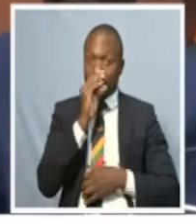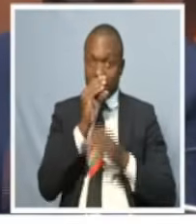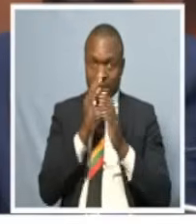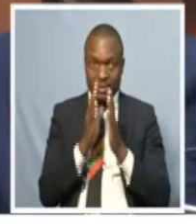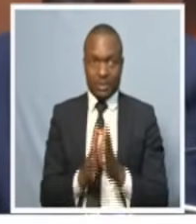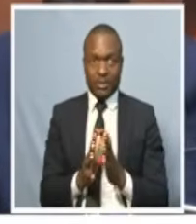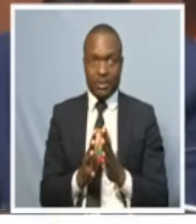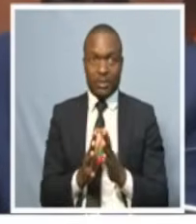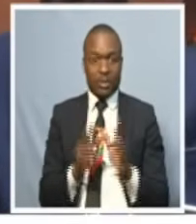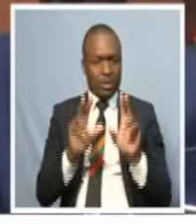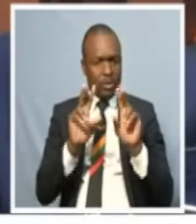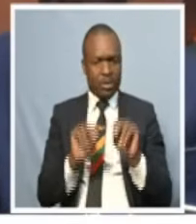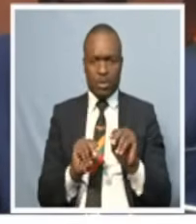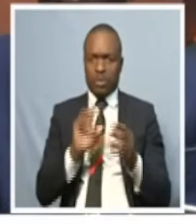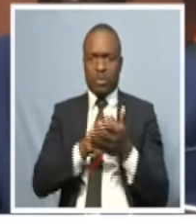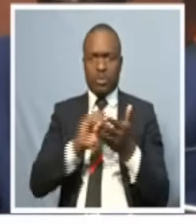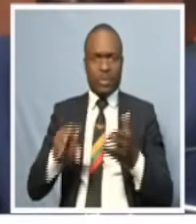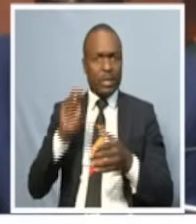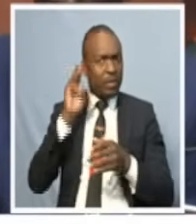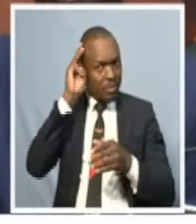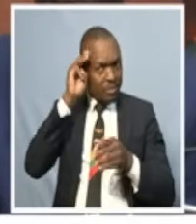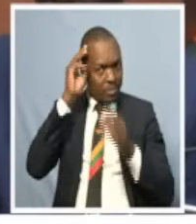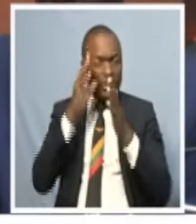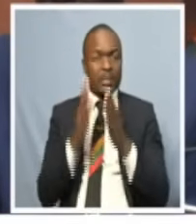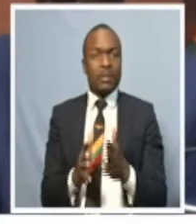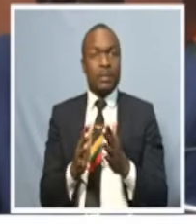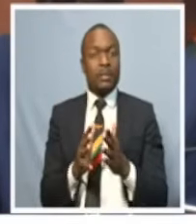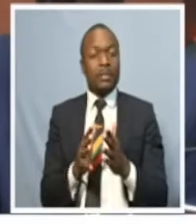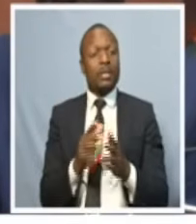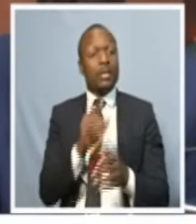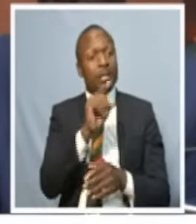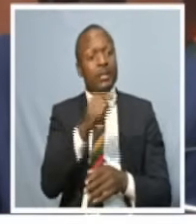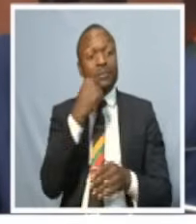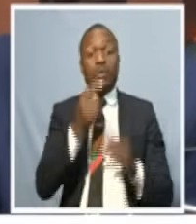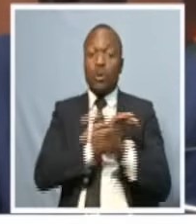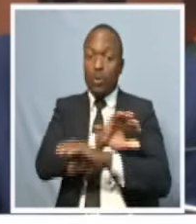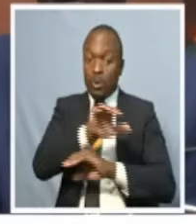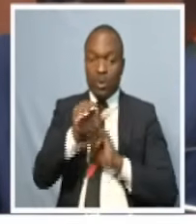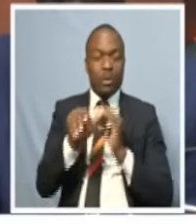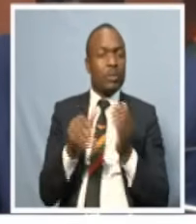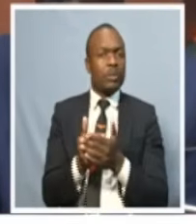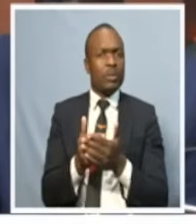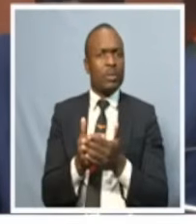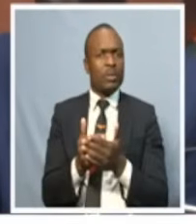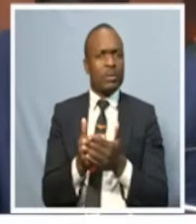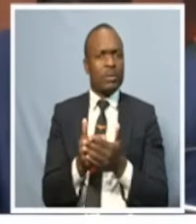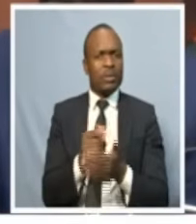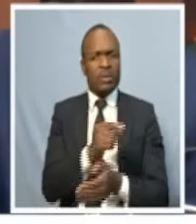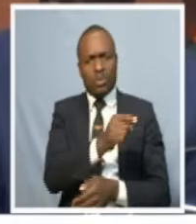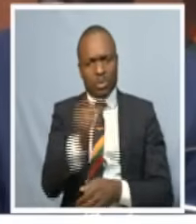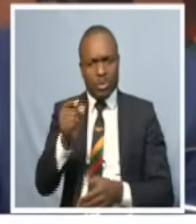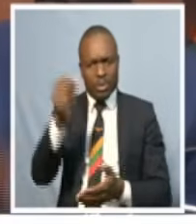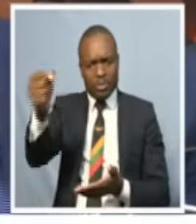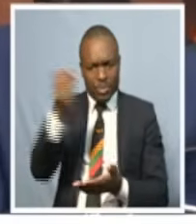Speaker, there was no withdrawal from the minister when he said all those who were being employed under PF